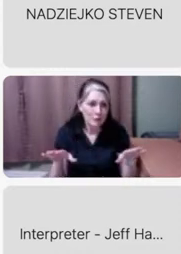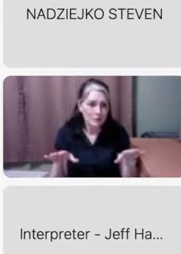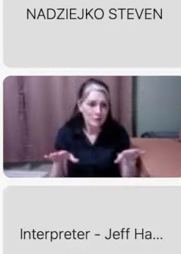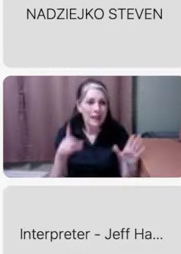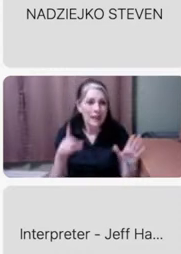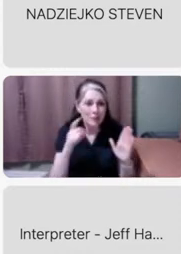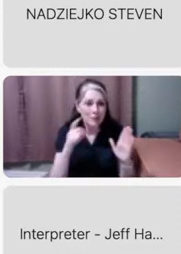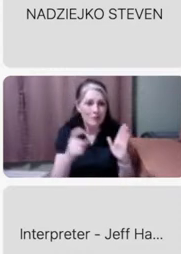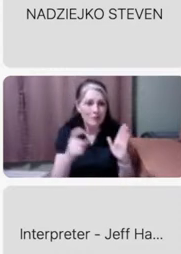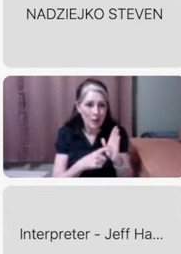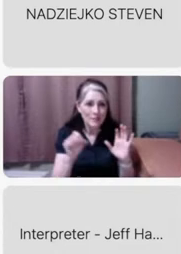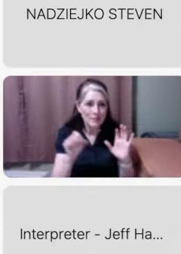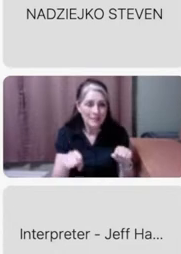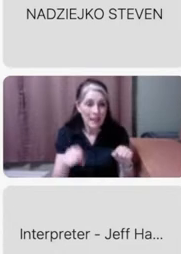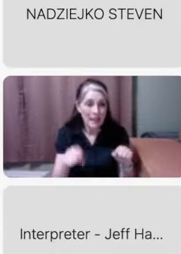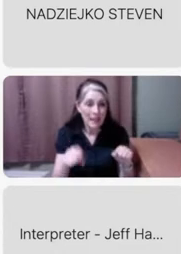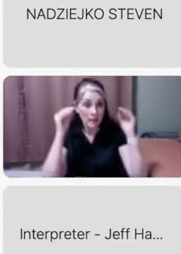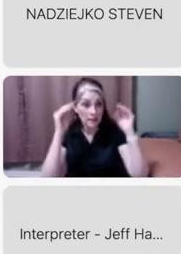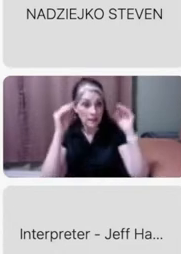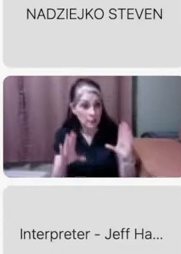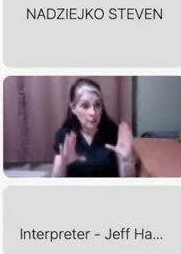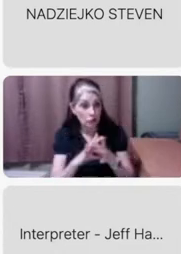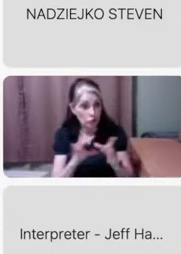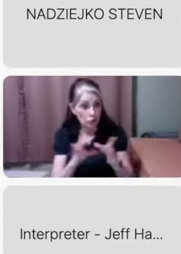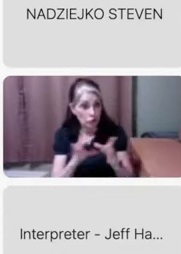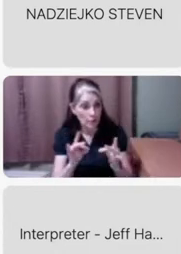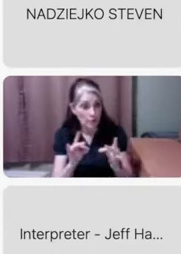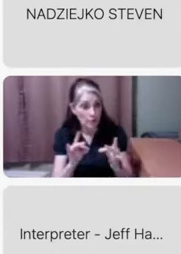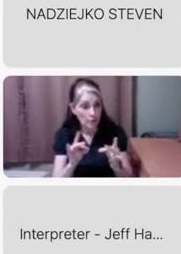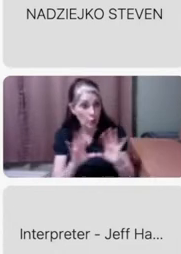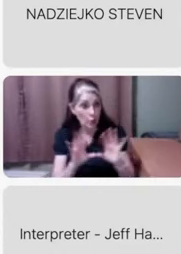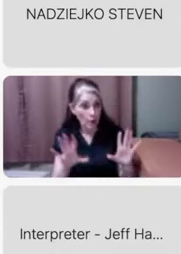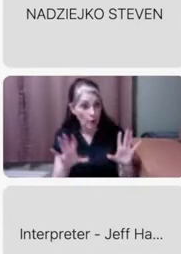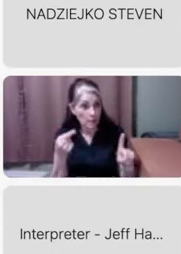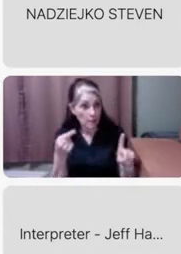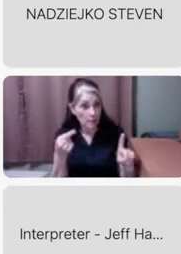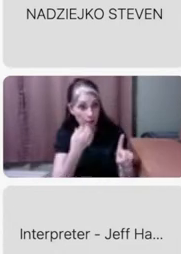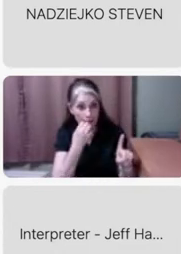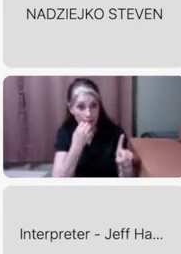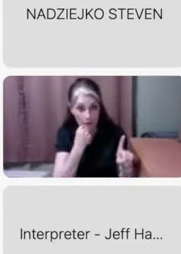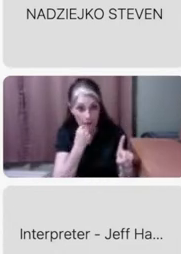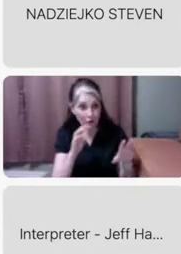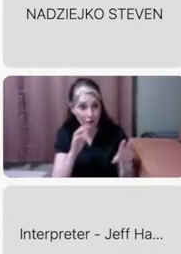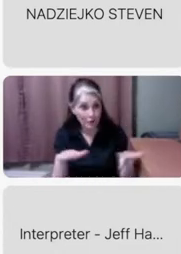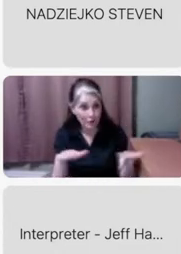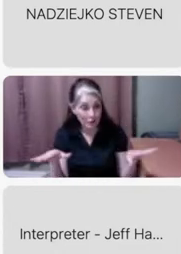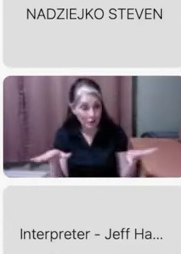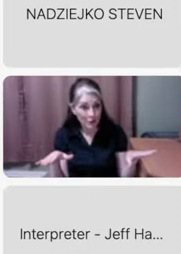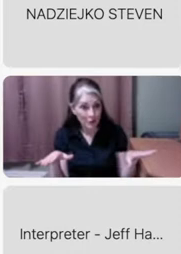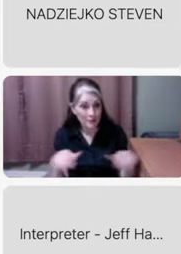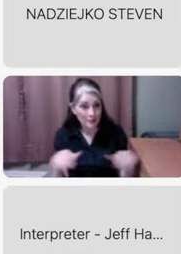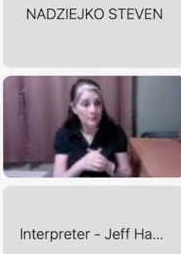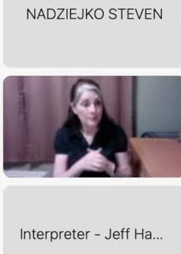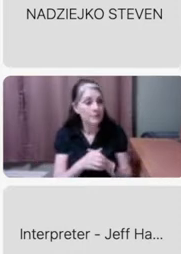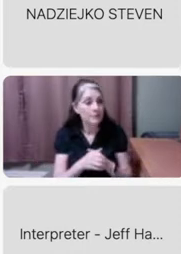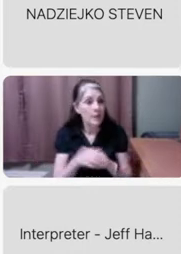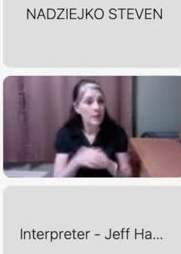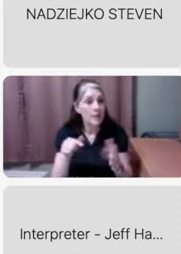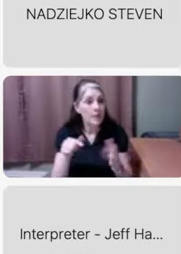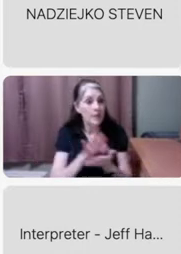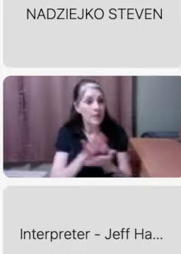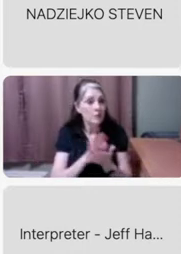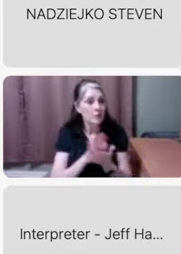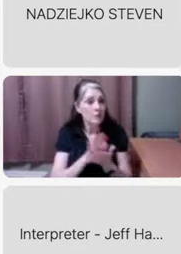a teacher said it is obvious melissa cares about children when you visit this school you will find her in the